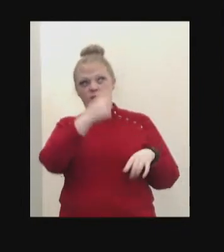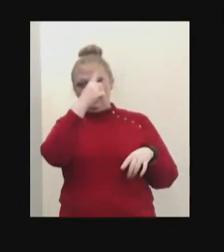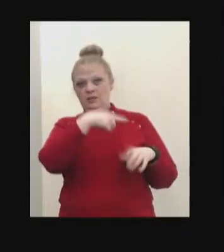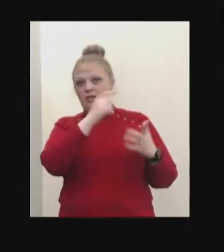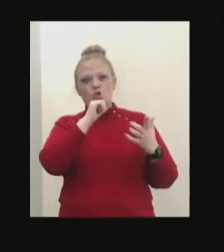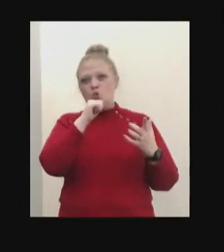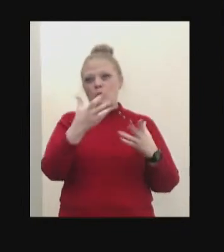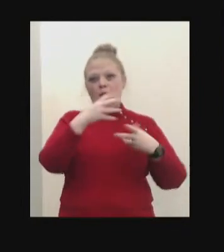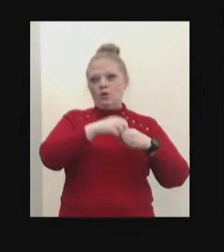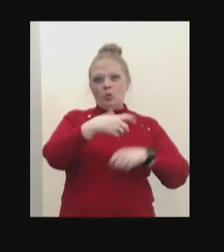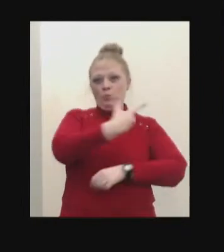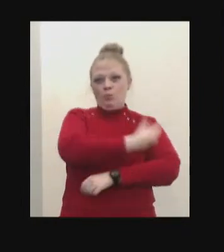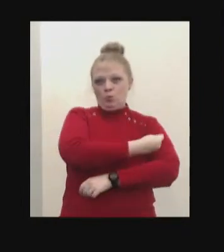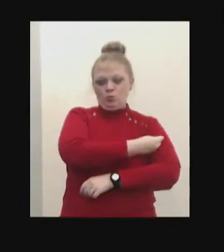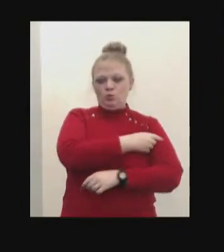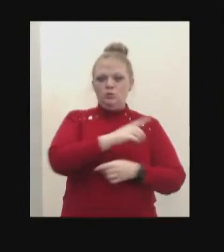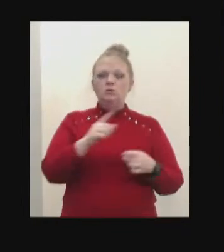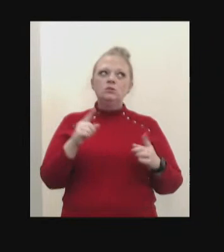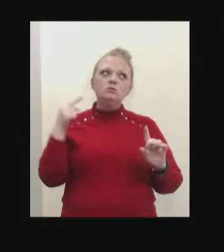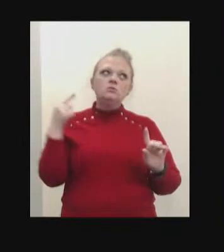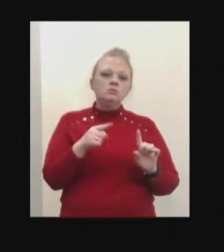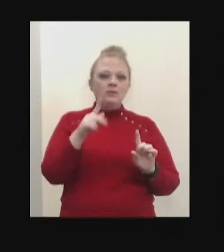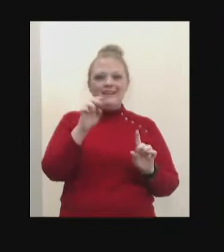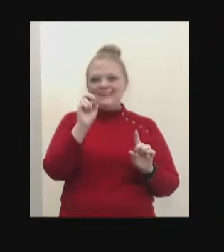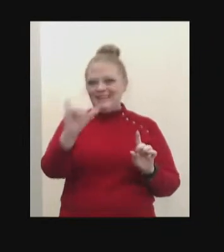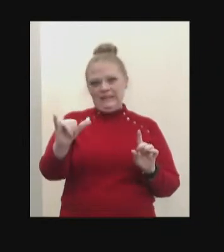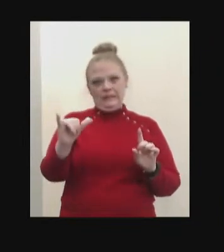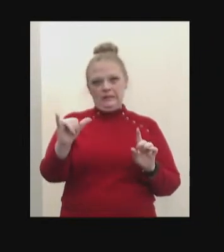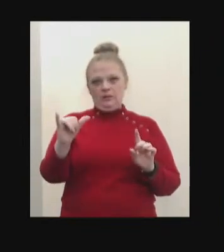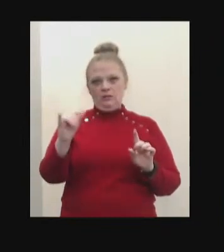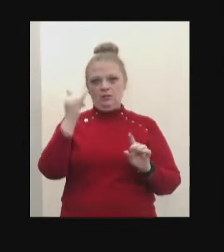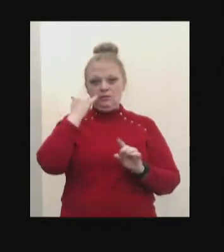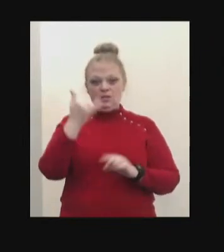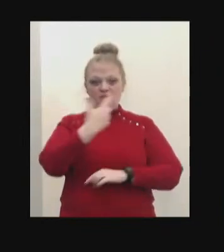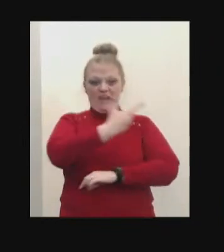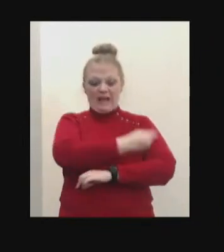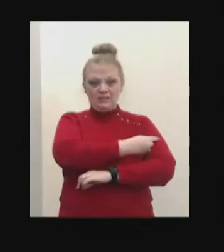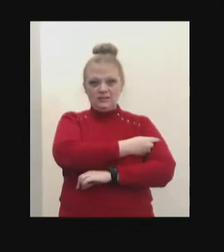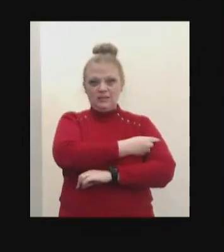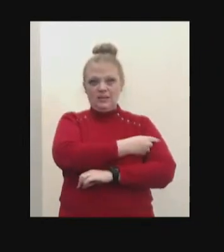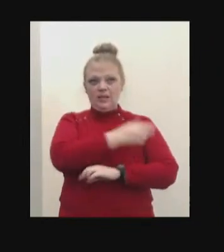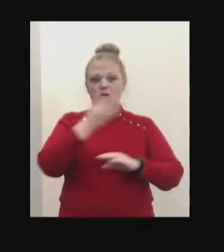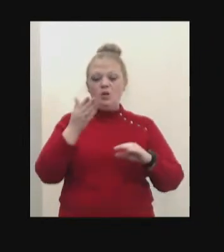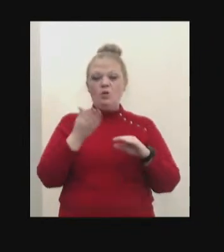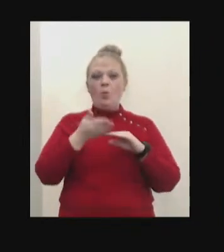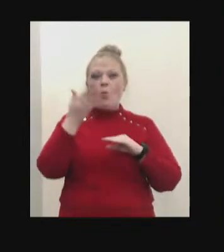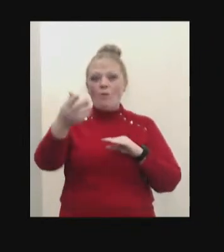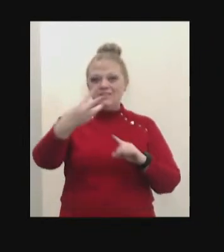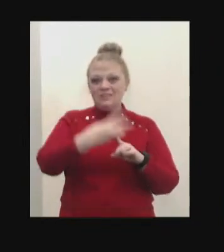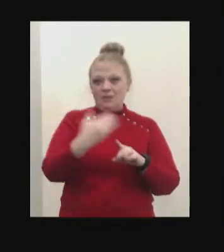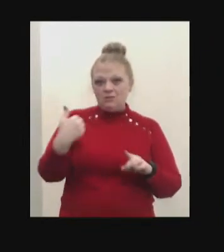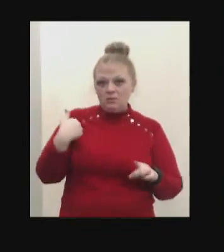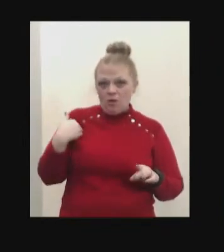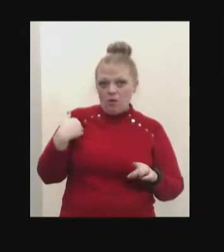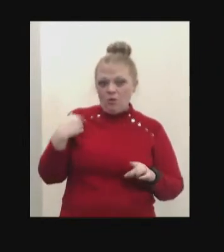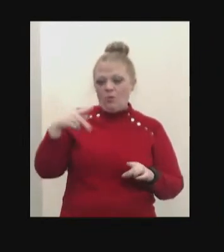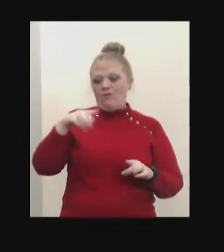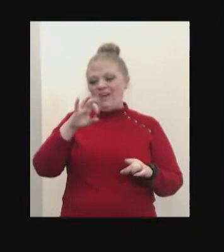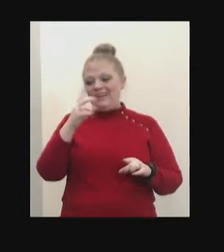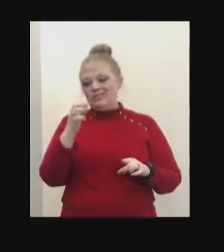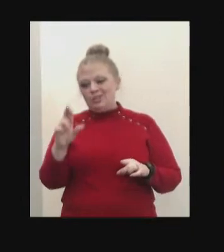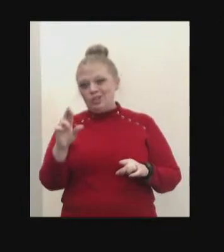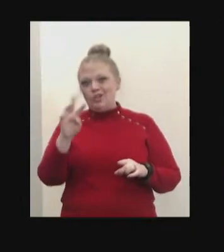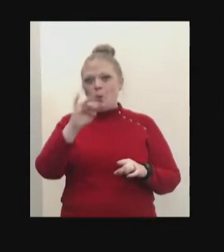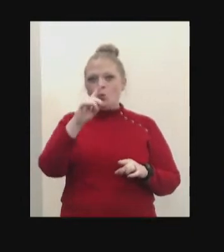is key you get a booster, especially if you got vaccinated more than 6 months ago with the Pfizer and Moderna. As the doctor will note, and